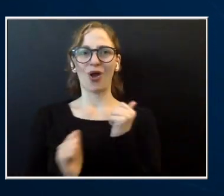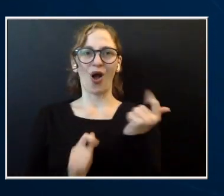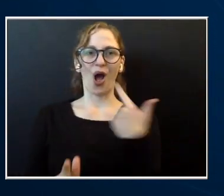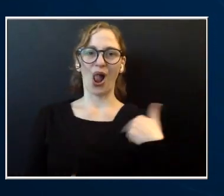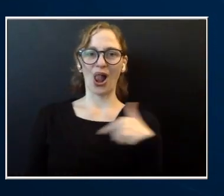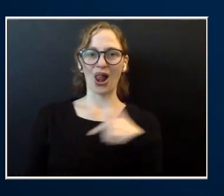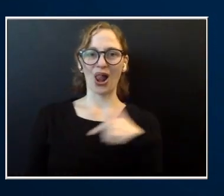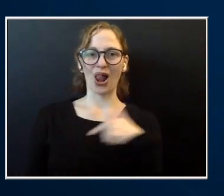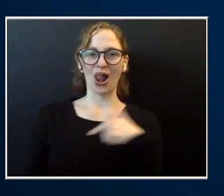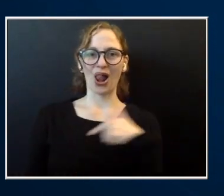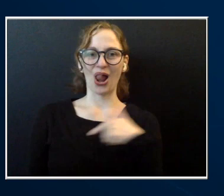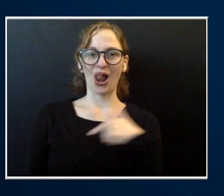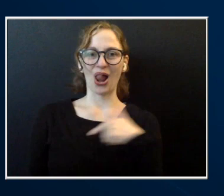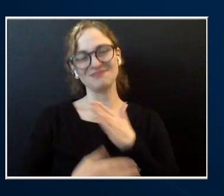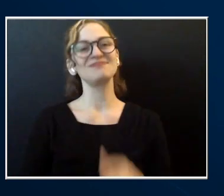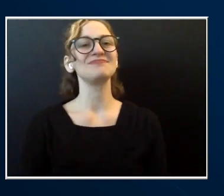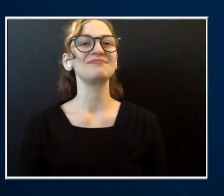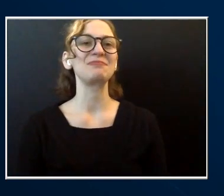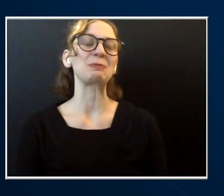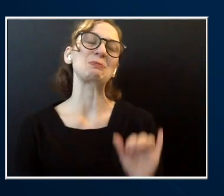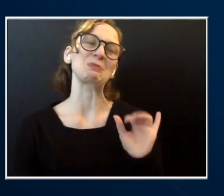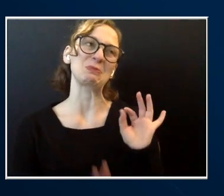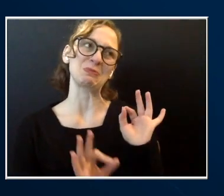That was good. Very that is nice. good. So, yeah,